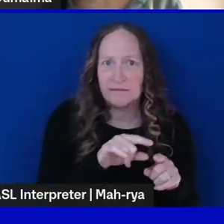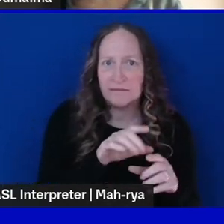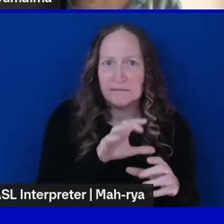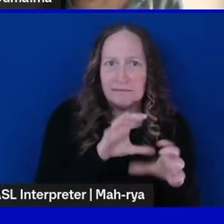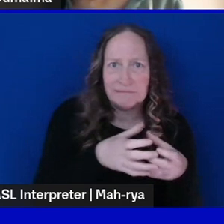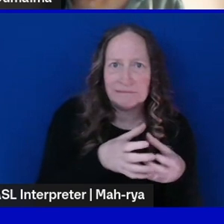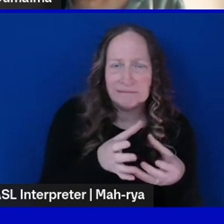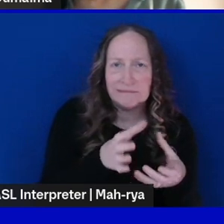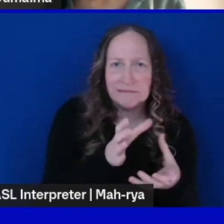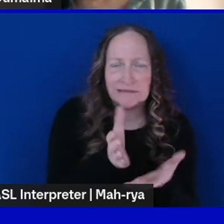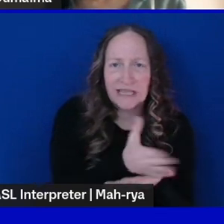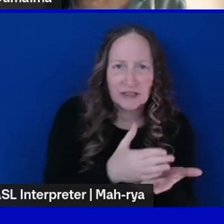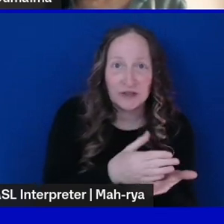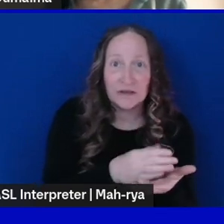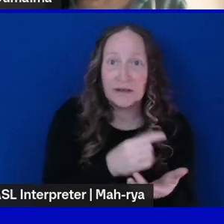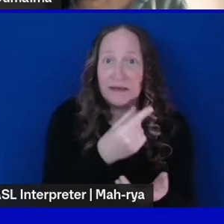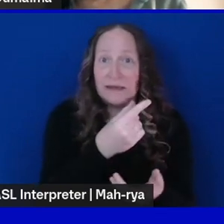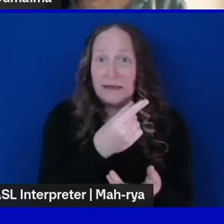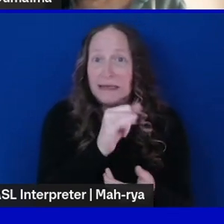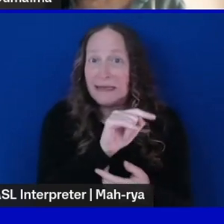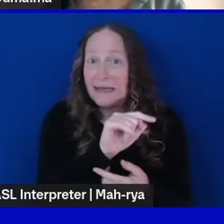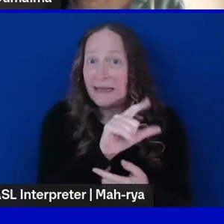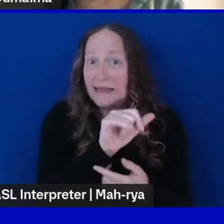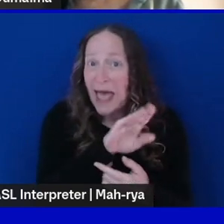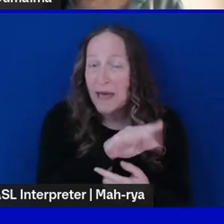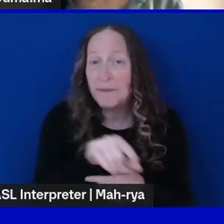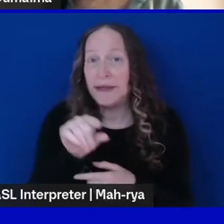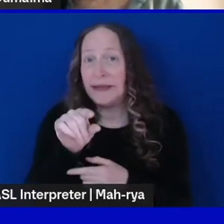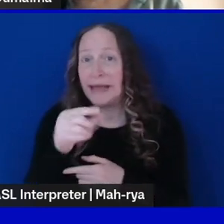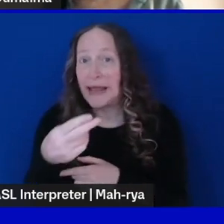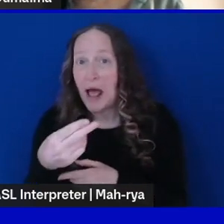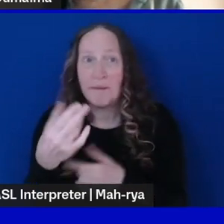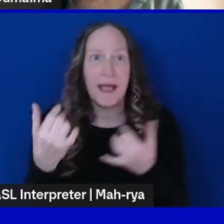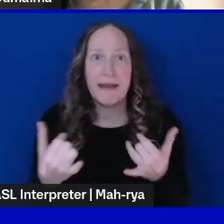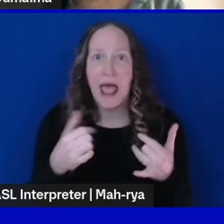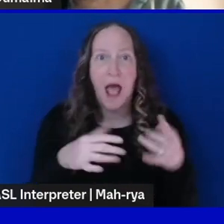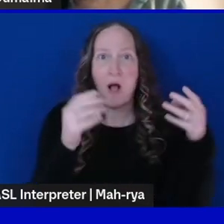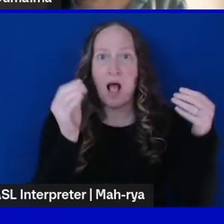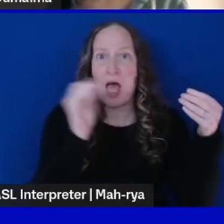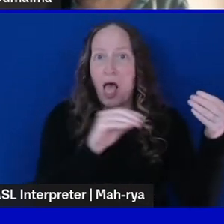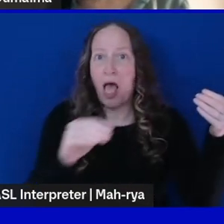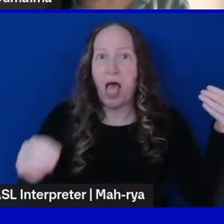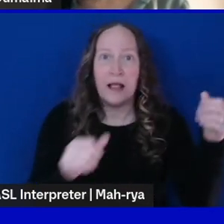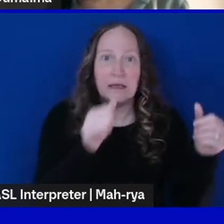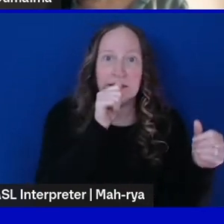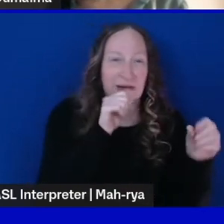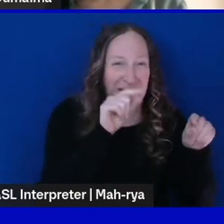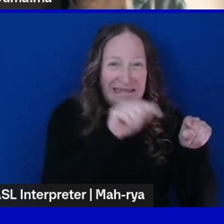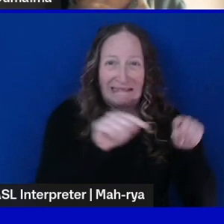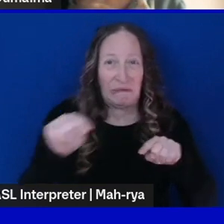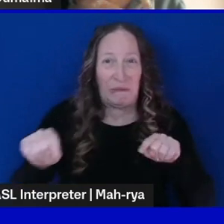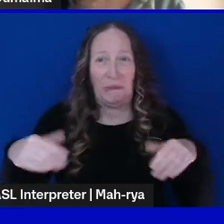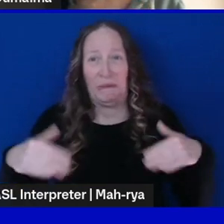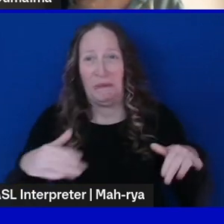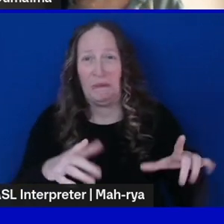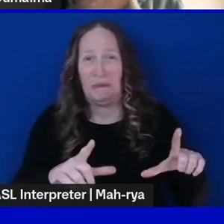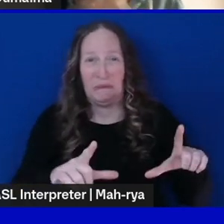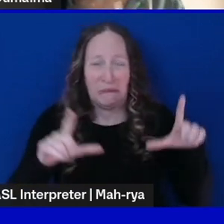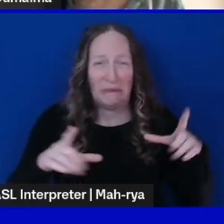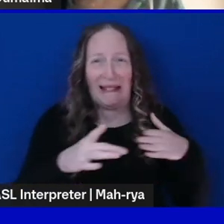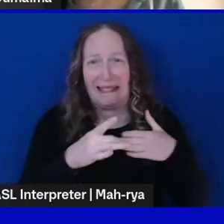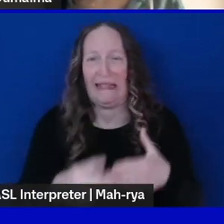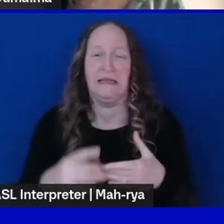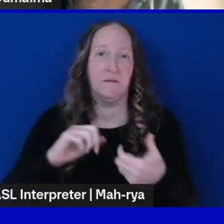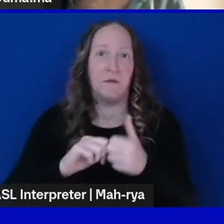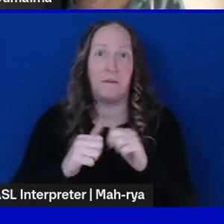or GitHub. And by now we have secrets scattered everywhere, and this leads us to two main problems. First, we have